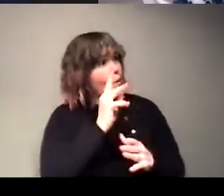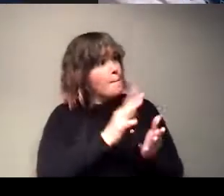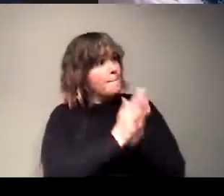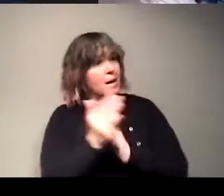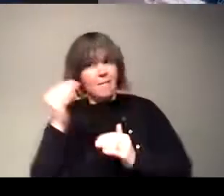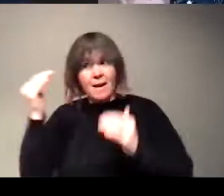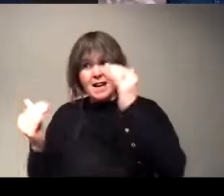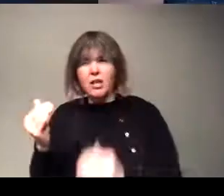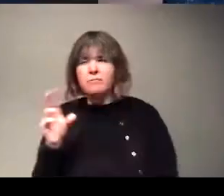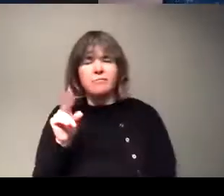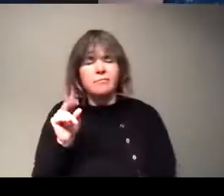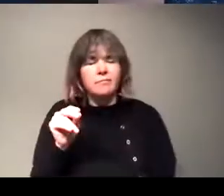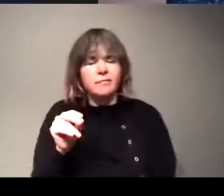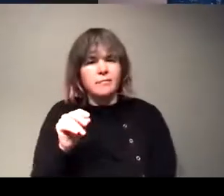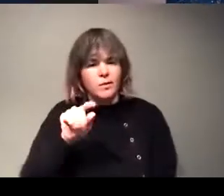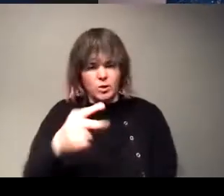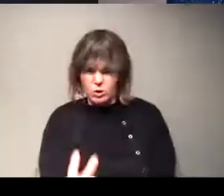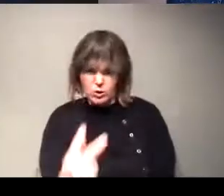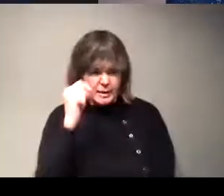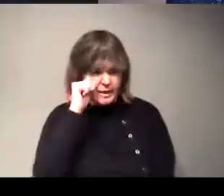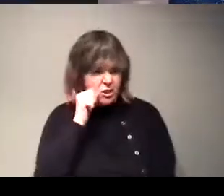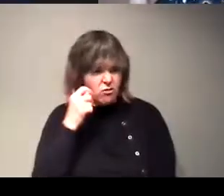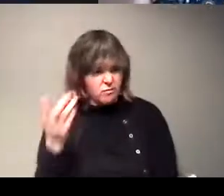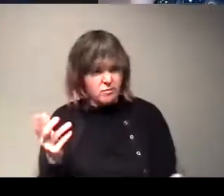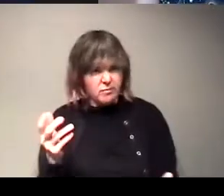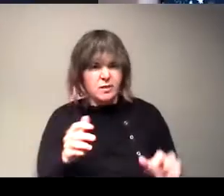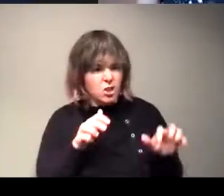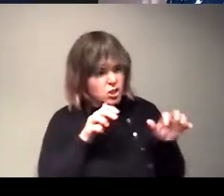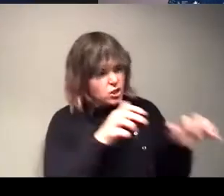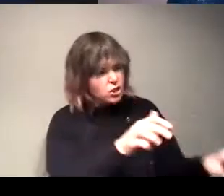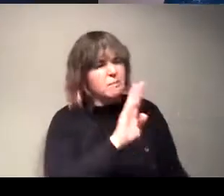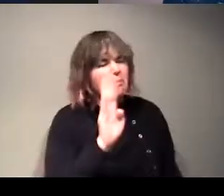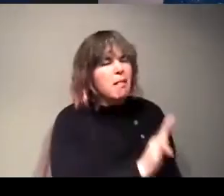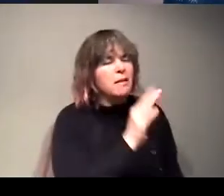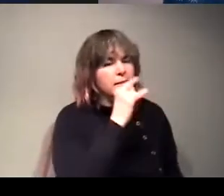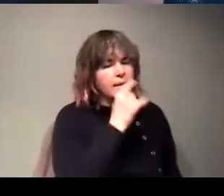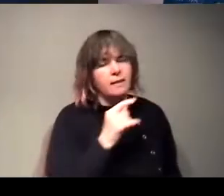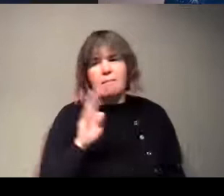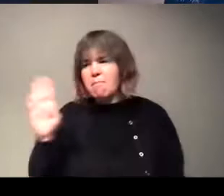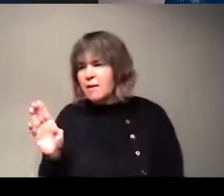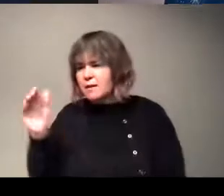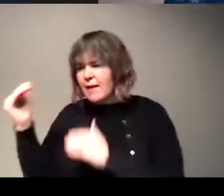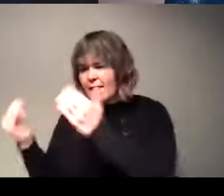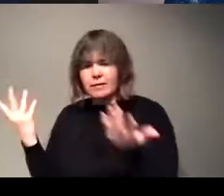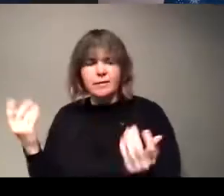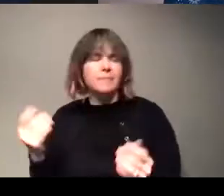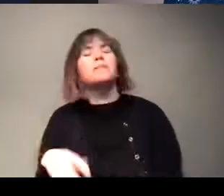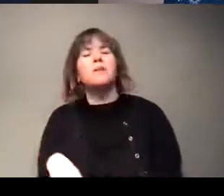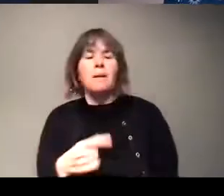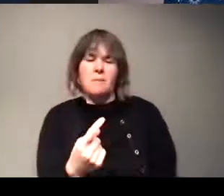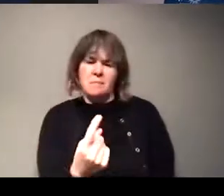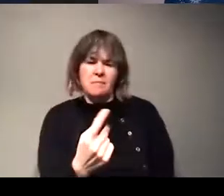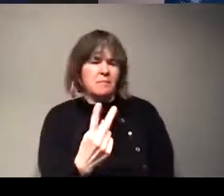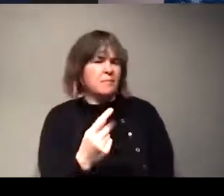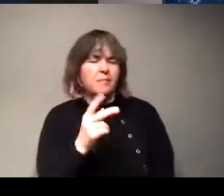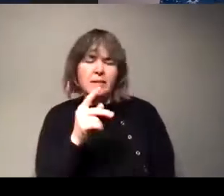adults if you only ever seen two teenagers, and there's like billions of kids and billions of adults. So we've only seen a couple teenage black holes in this sense.